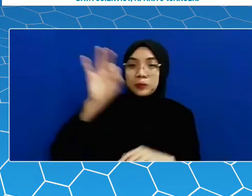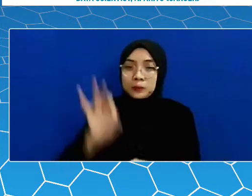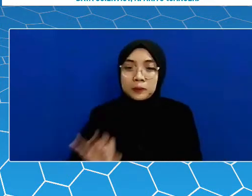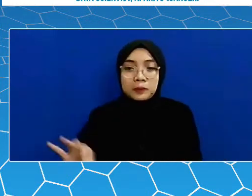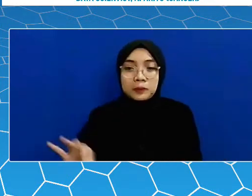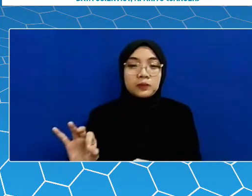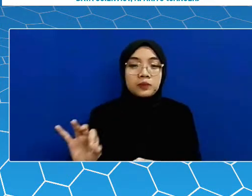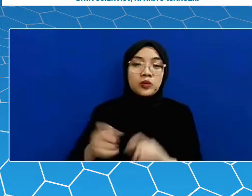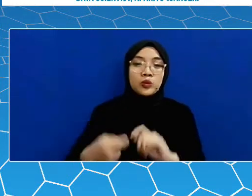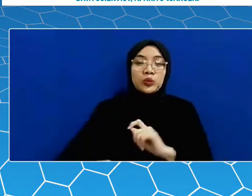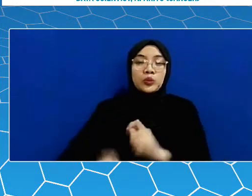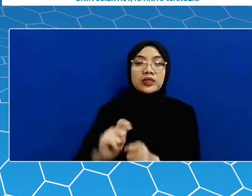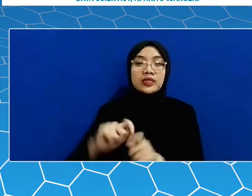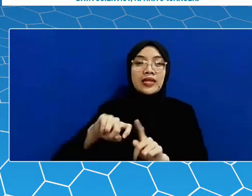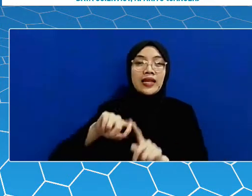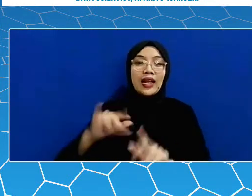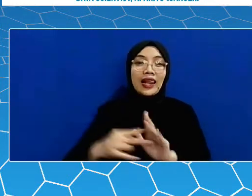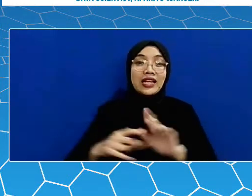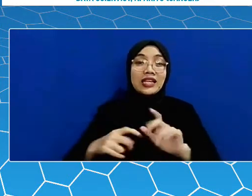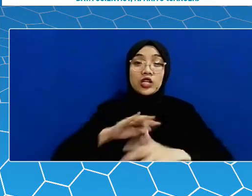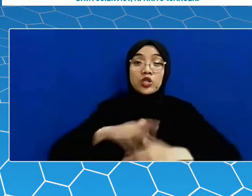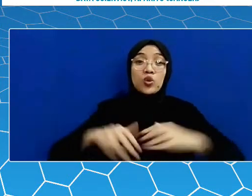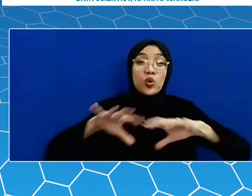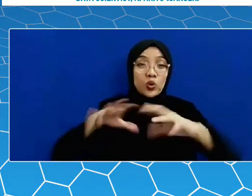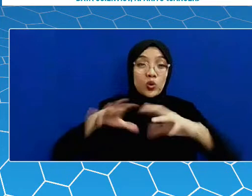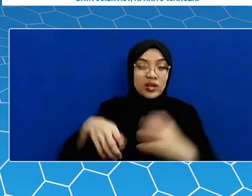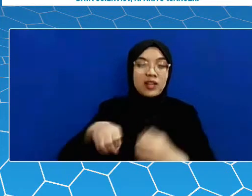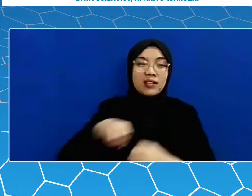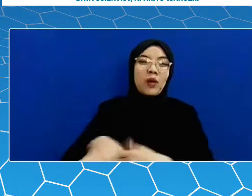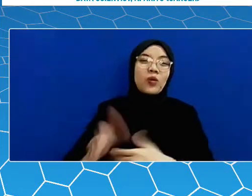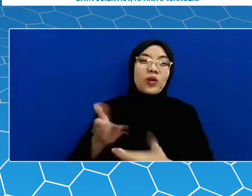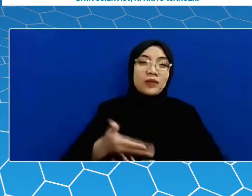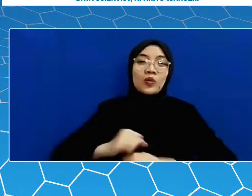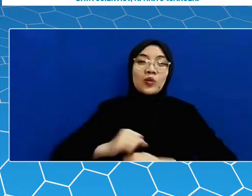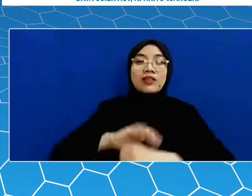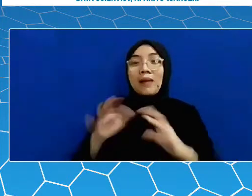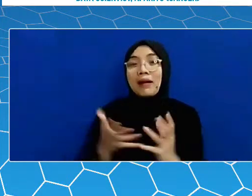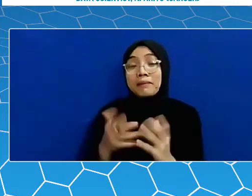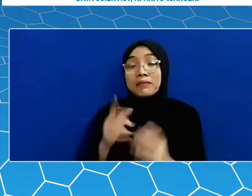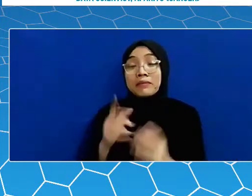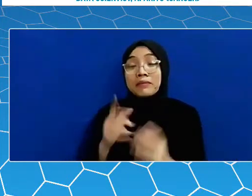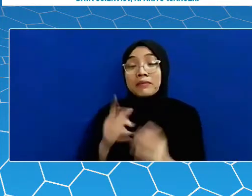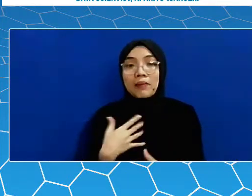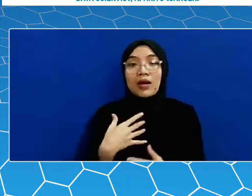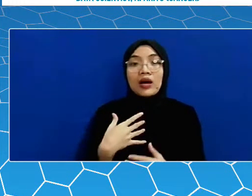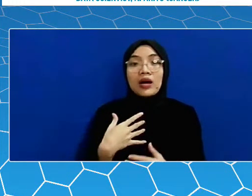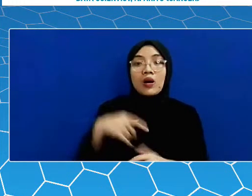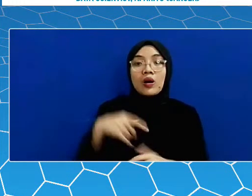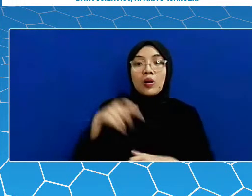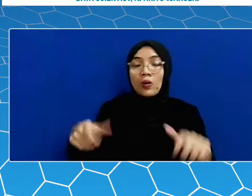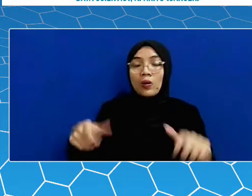pandemic due to the patients' recruitment being postponed. Next slide, please.